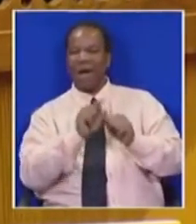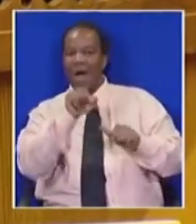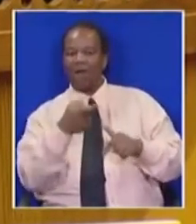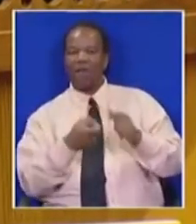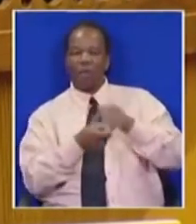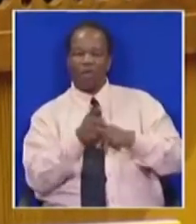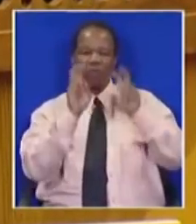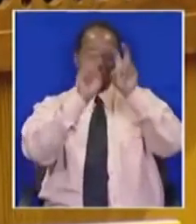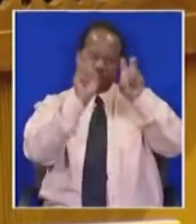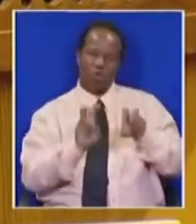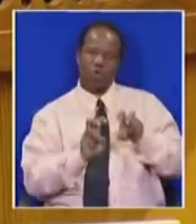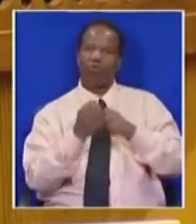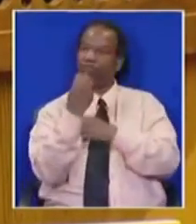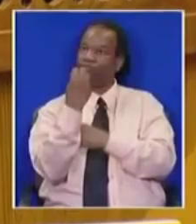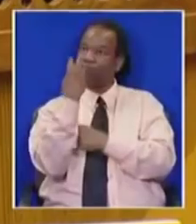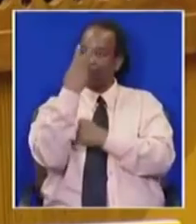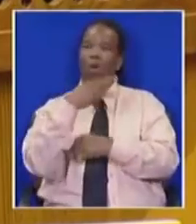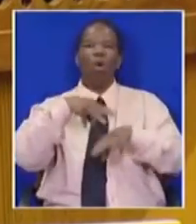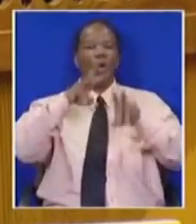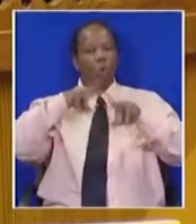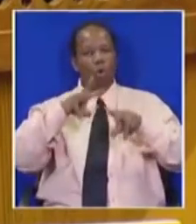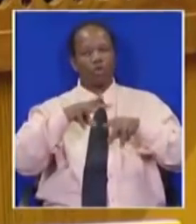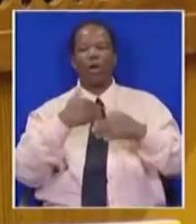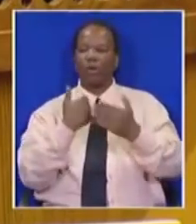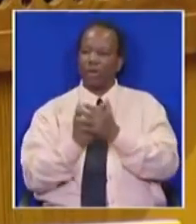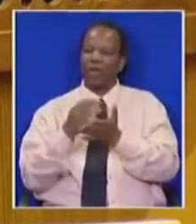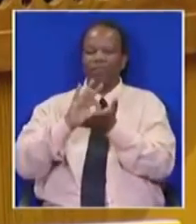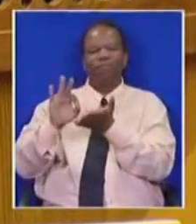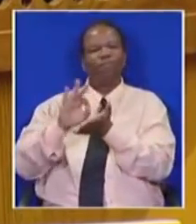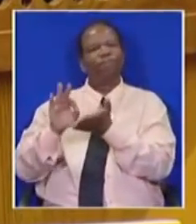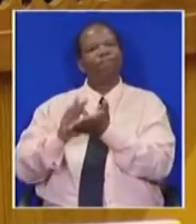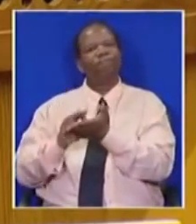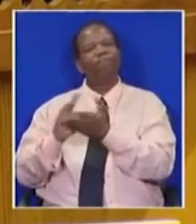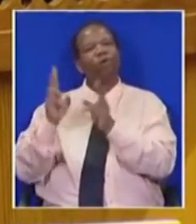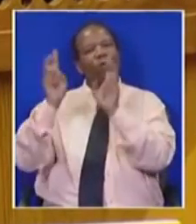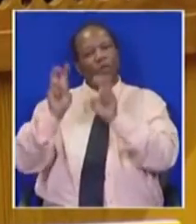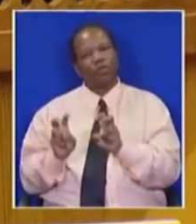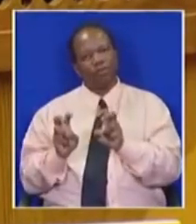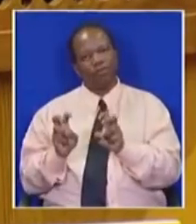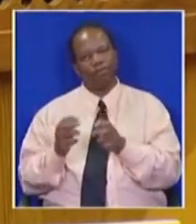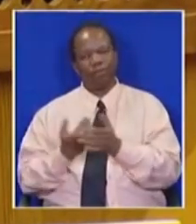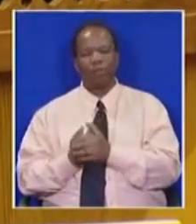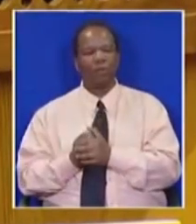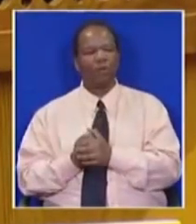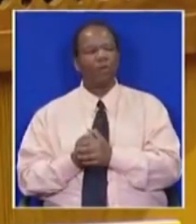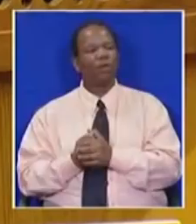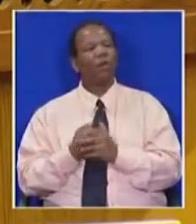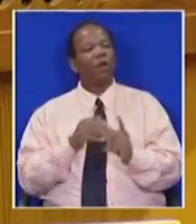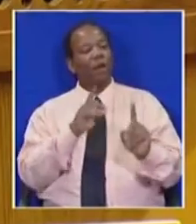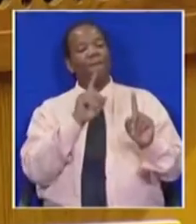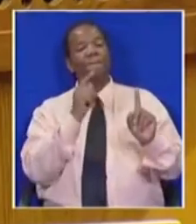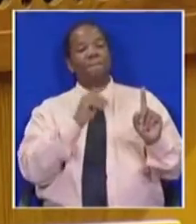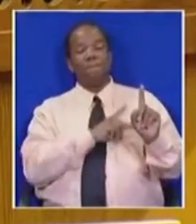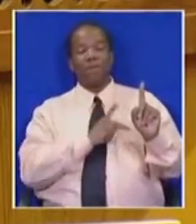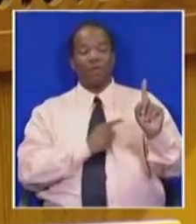can move forward into an era of clean, affordable energy. Mr. President, you are one